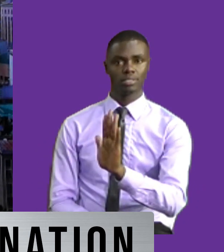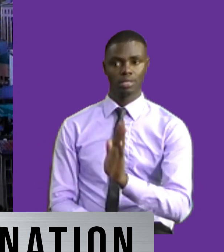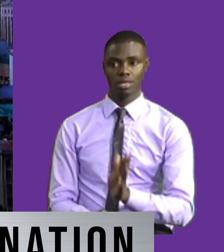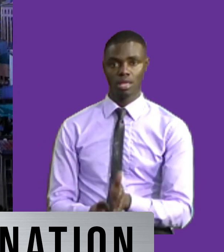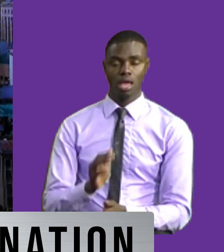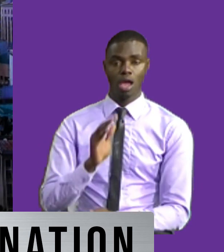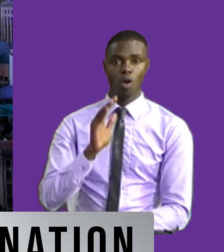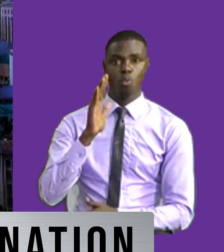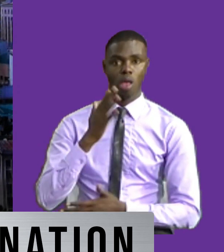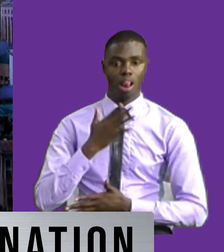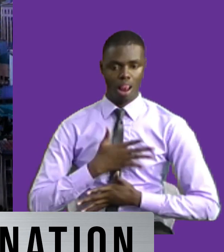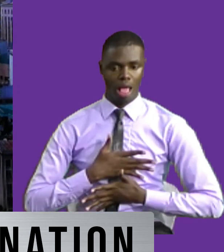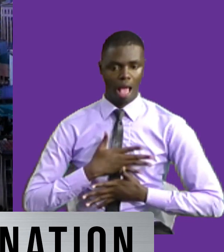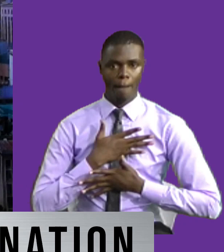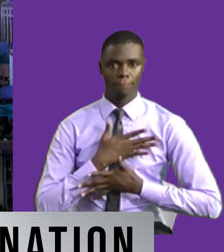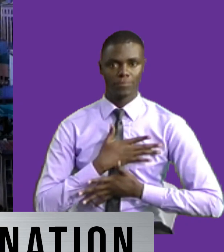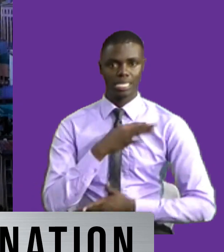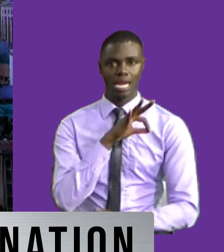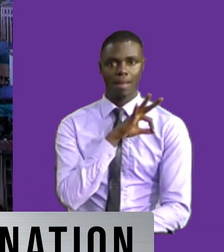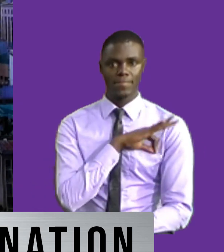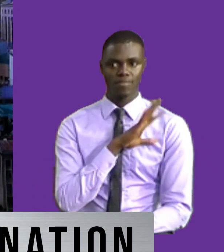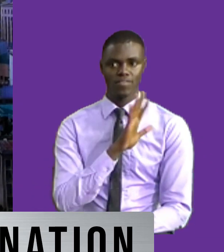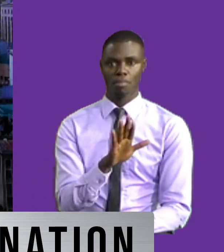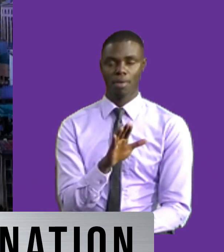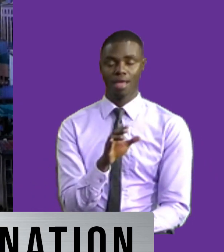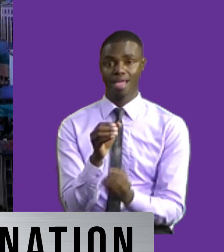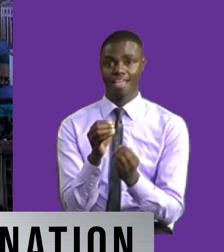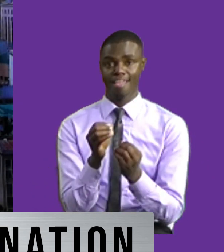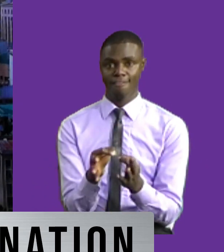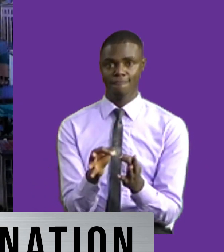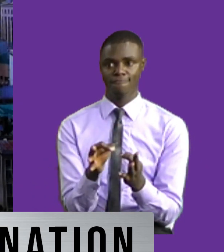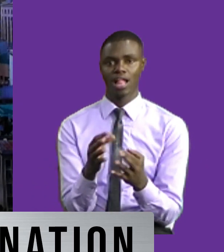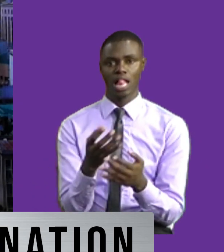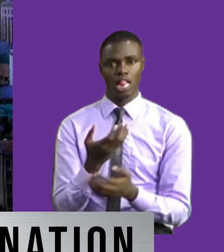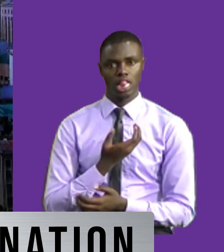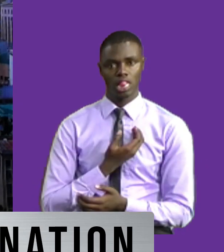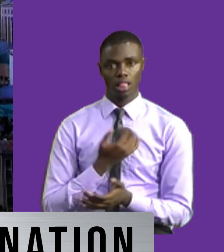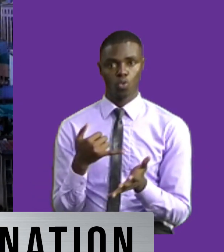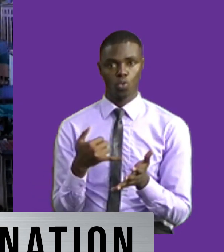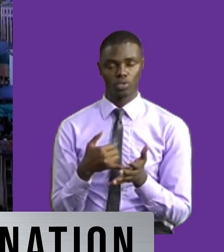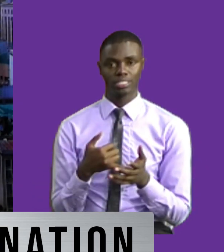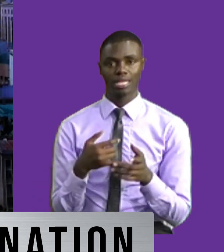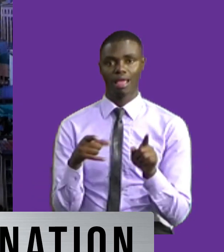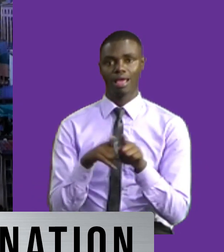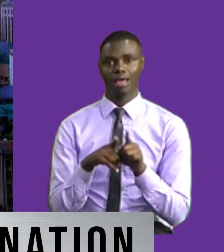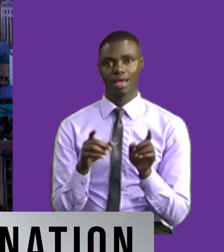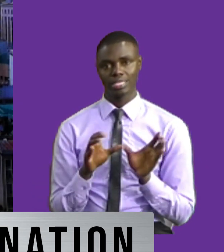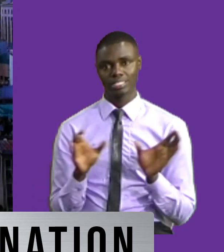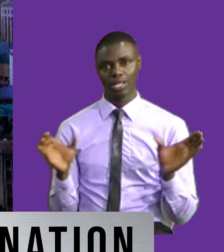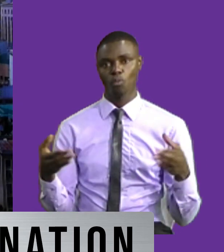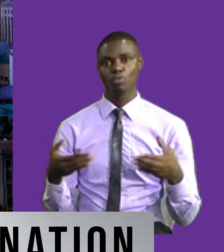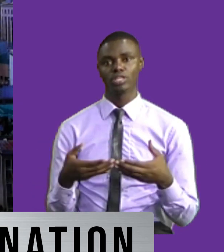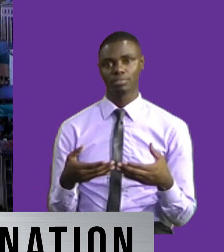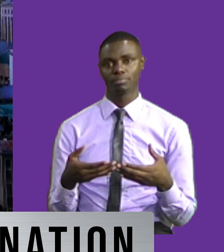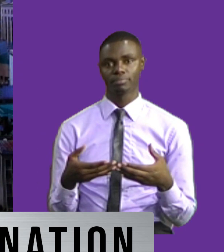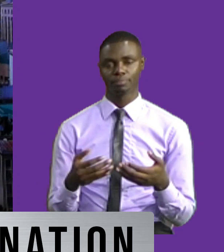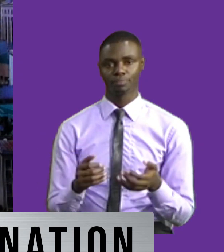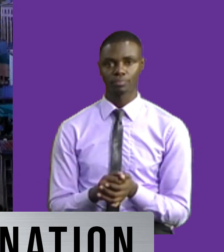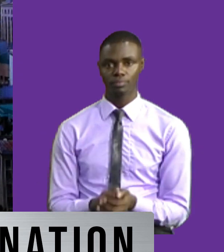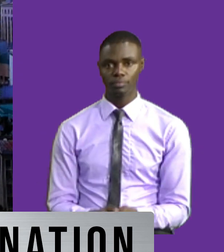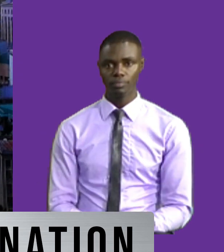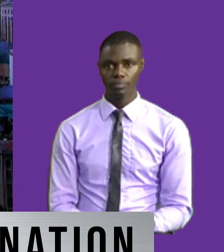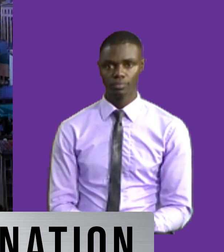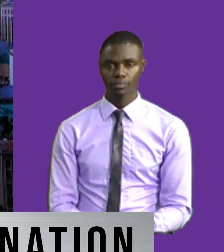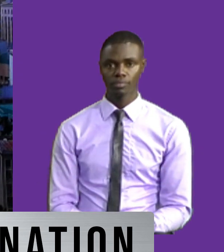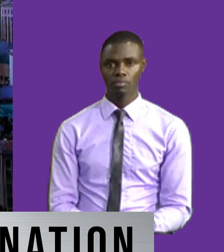They will appreciate its benefits if they own it as a community.